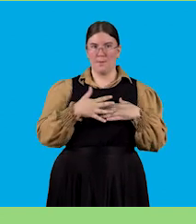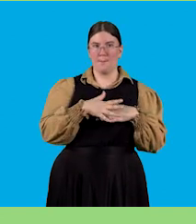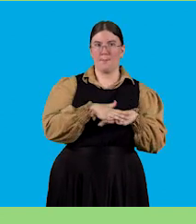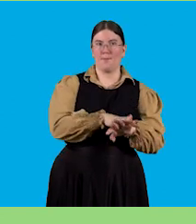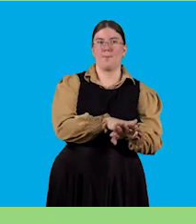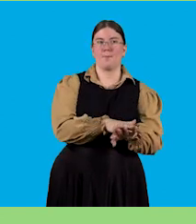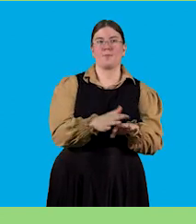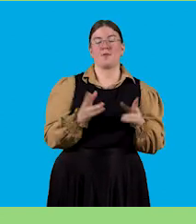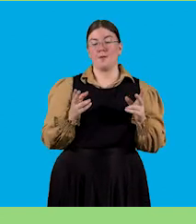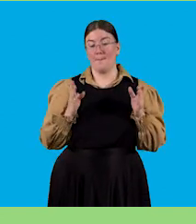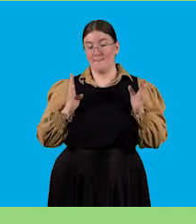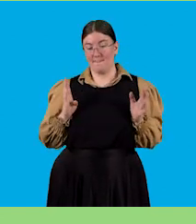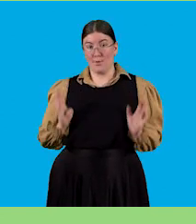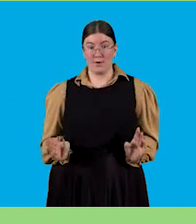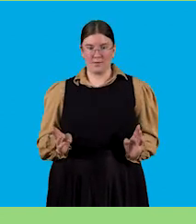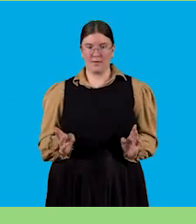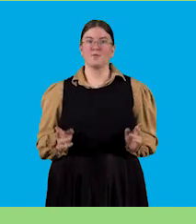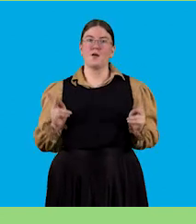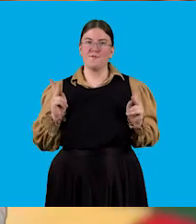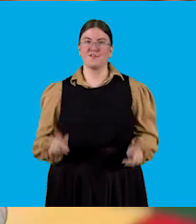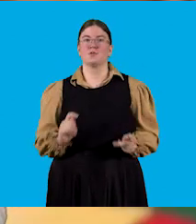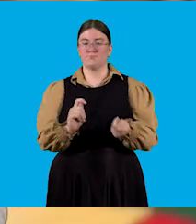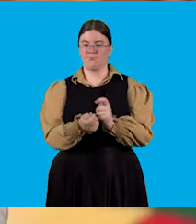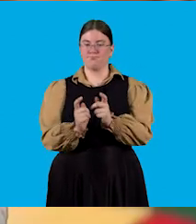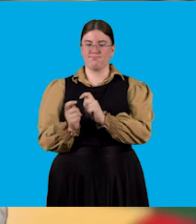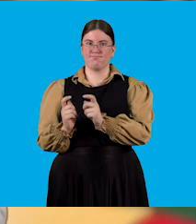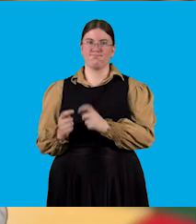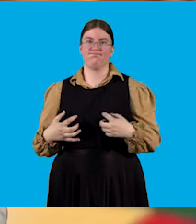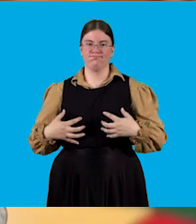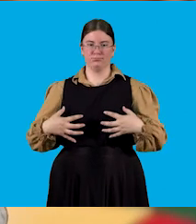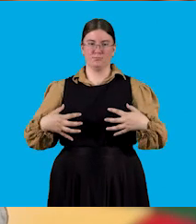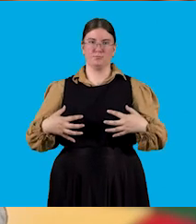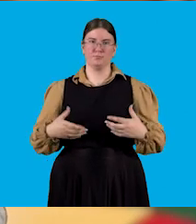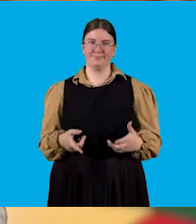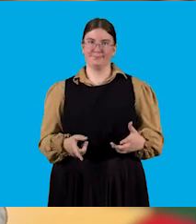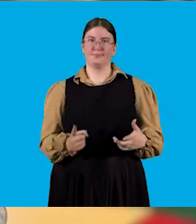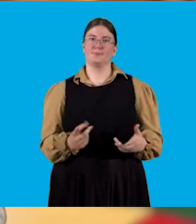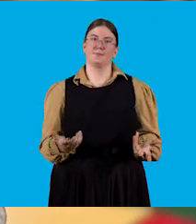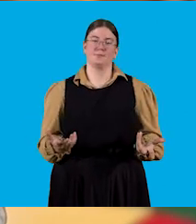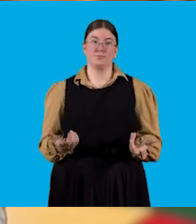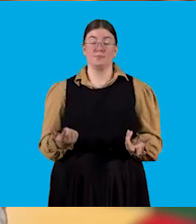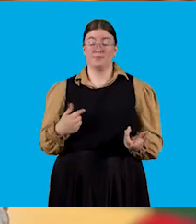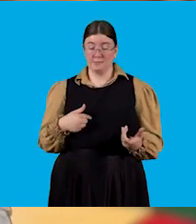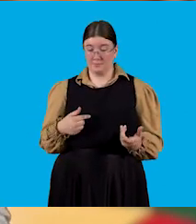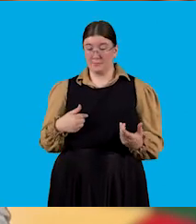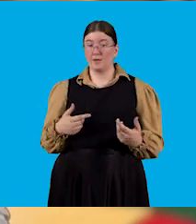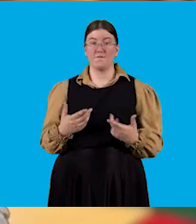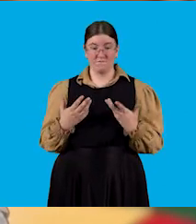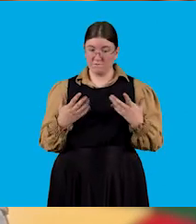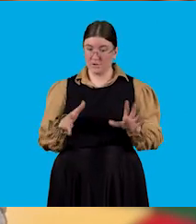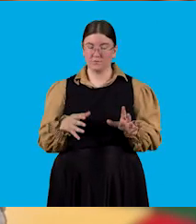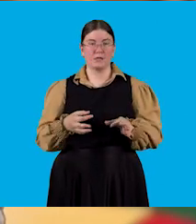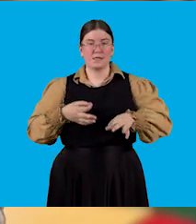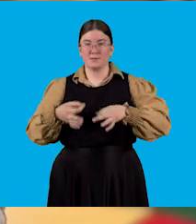to the body. So with all the processes that I have mentioned and named, these are